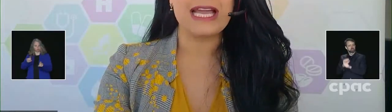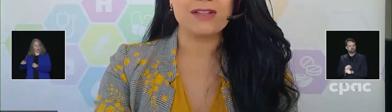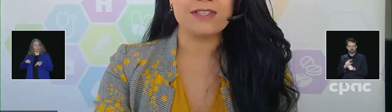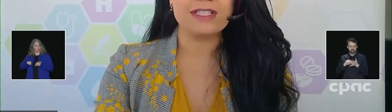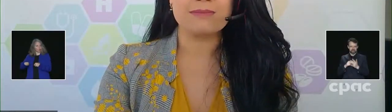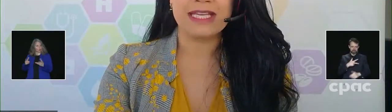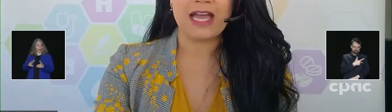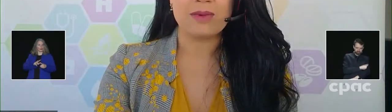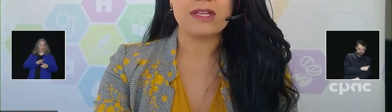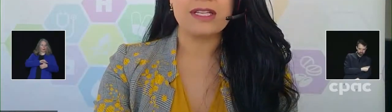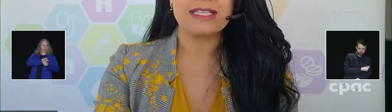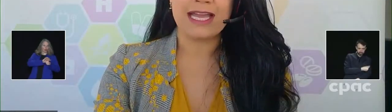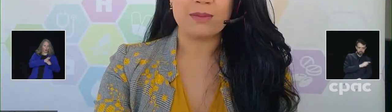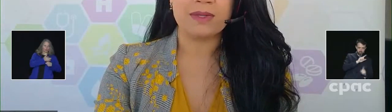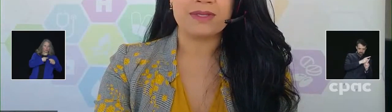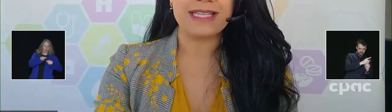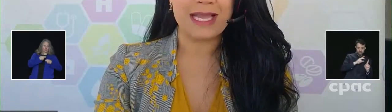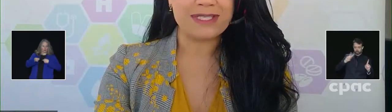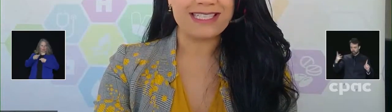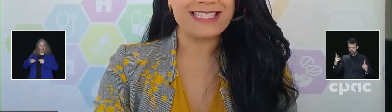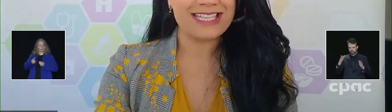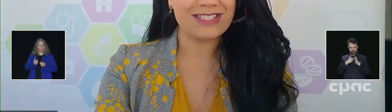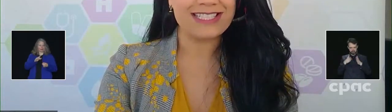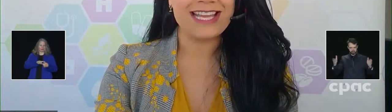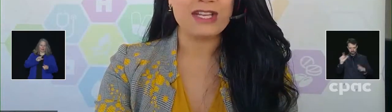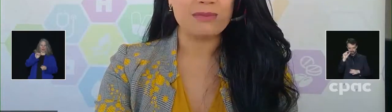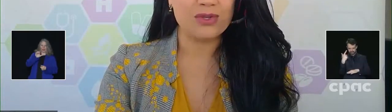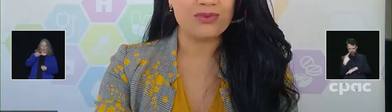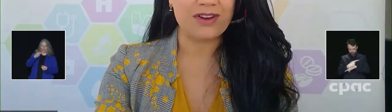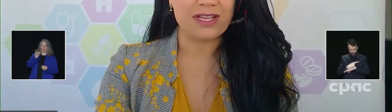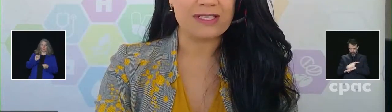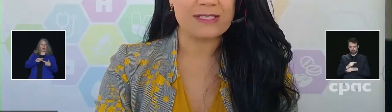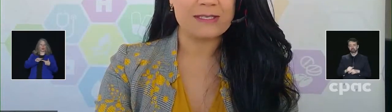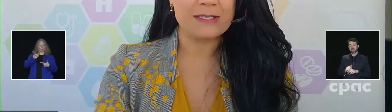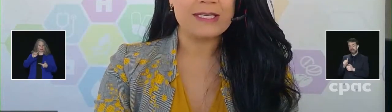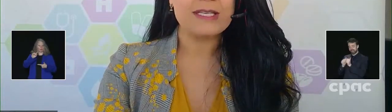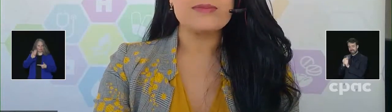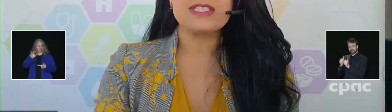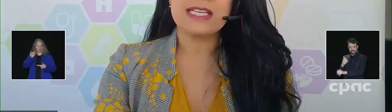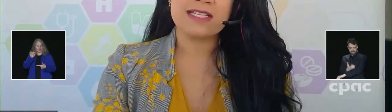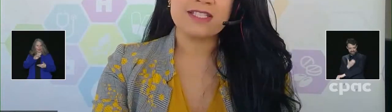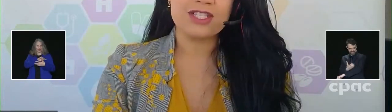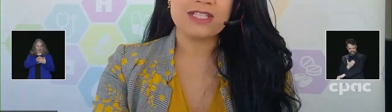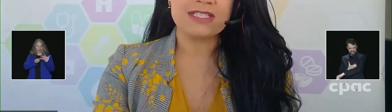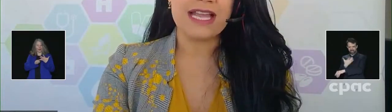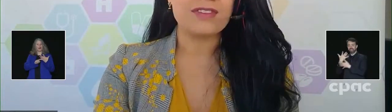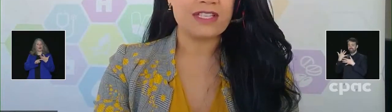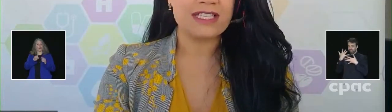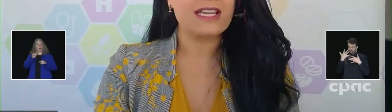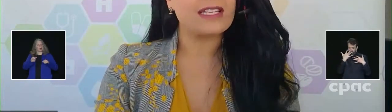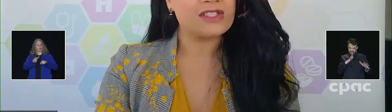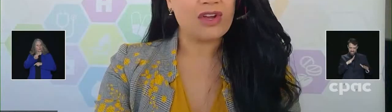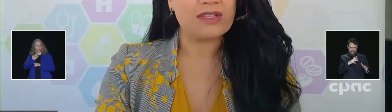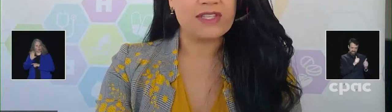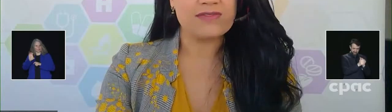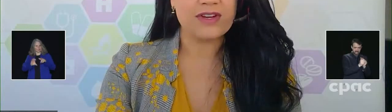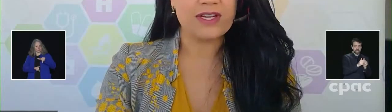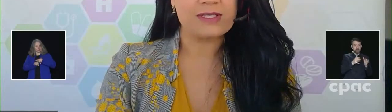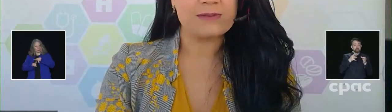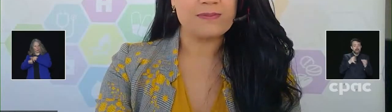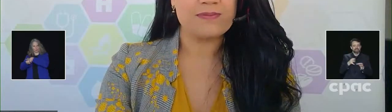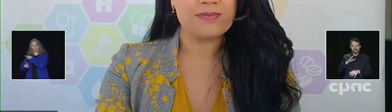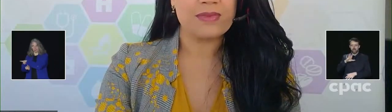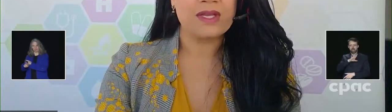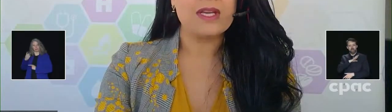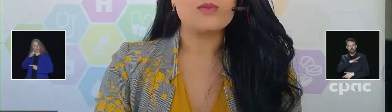including the alpha, gamma, lambda, delta, and mu variants. The data suggests efficacy against all of these